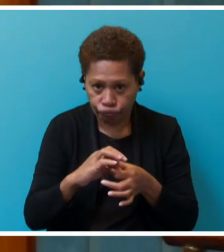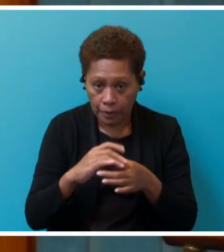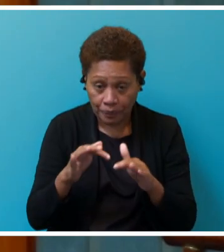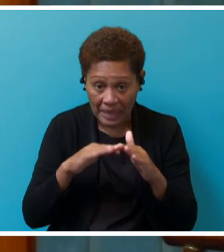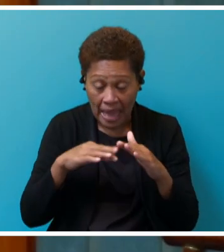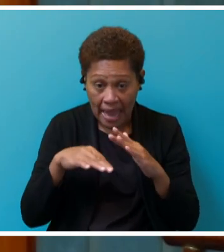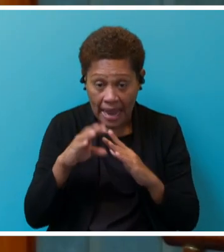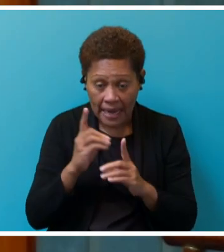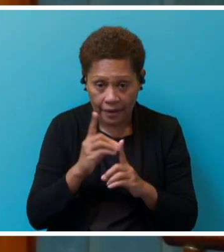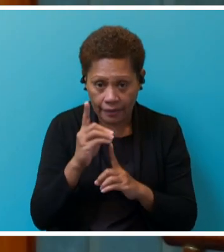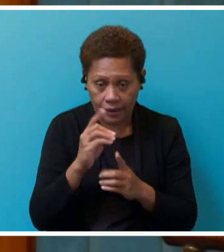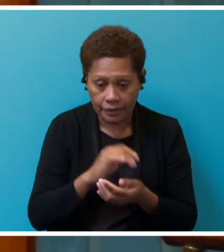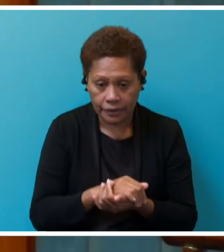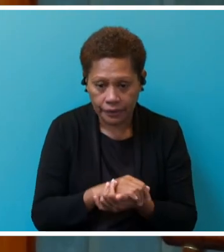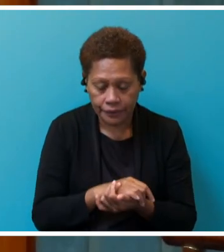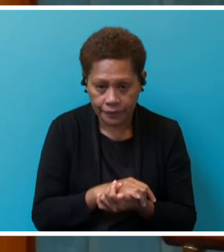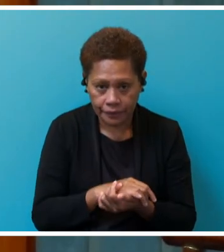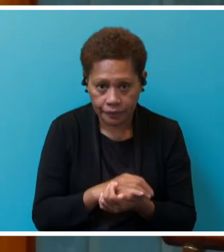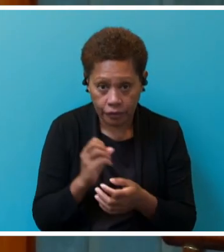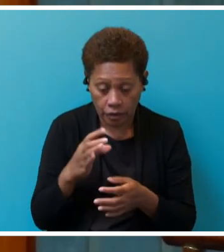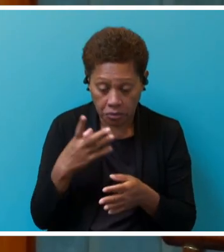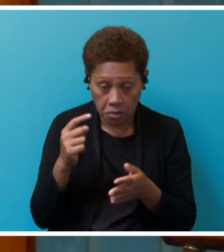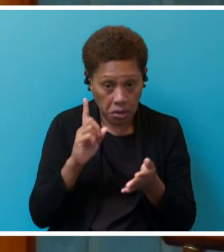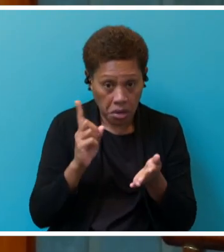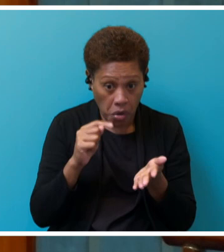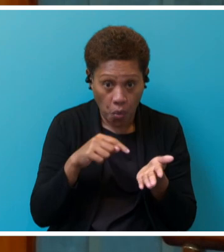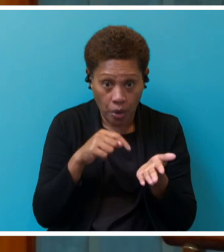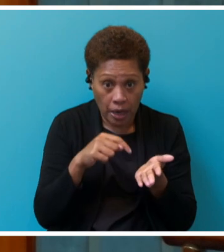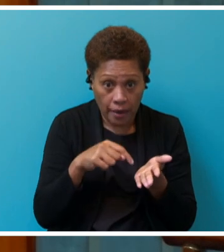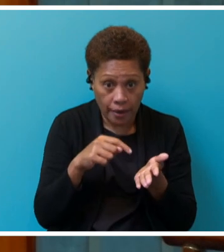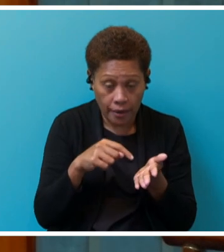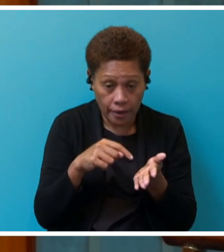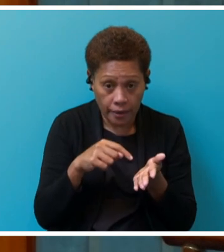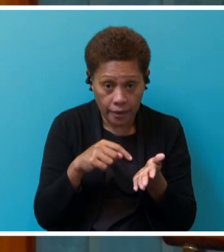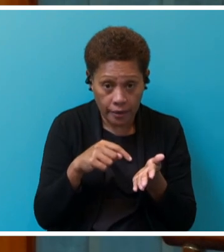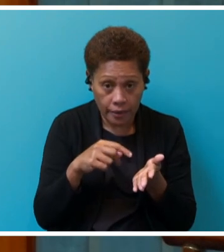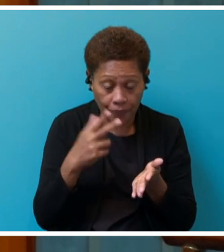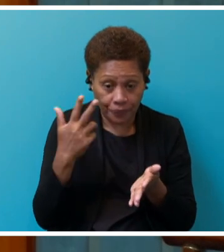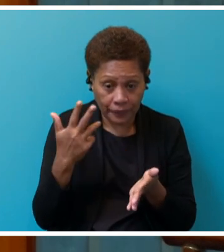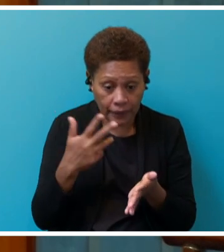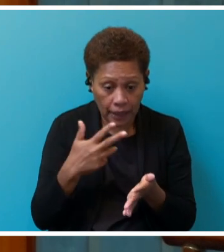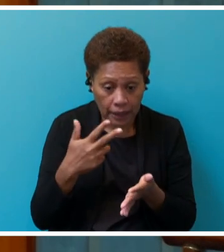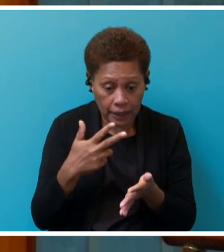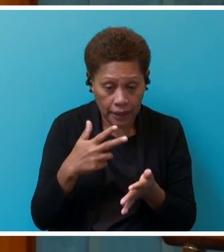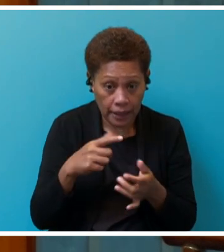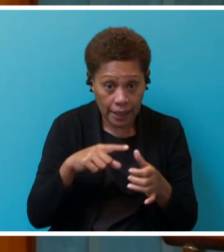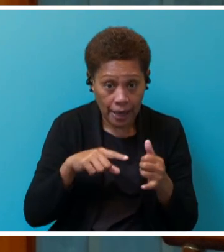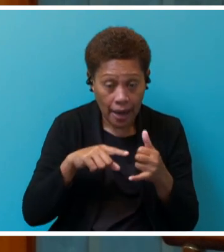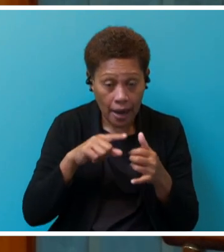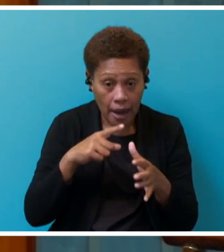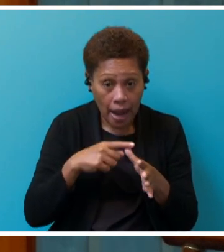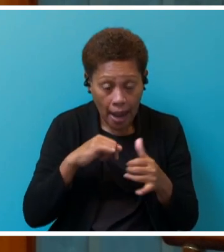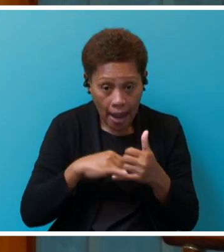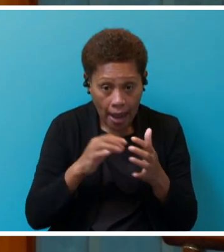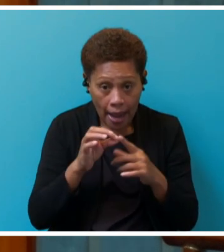The nucleus estate, managed through a joint venture between Atkins Spence and Fijian institutions such